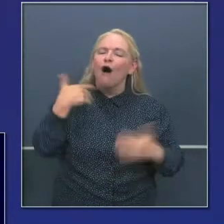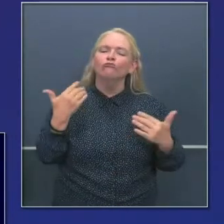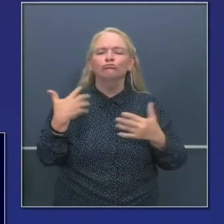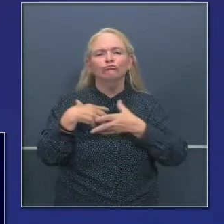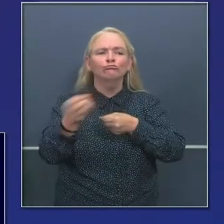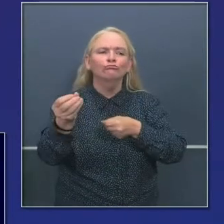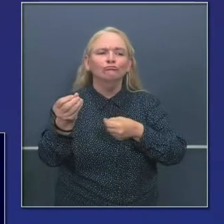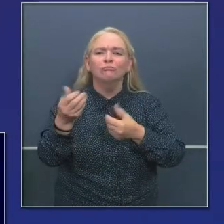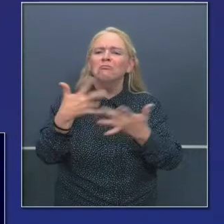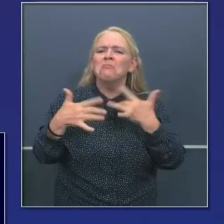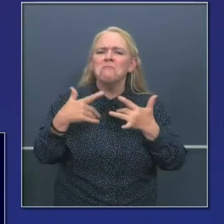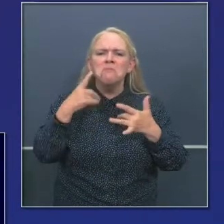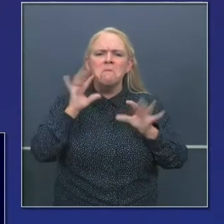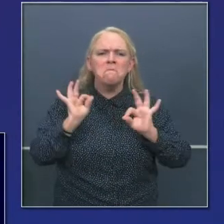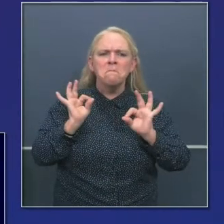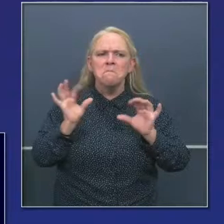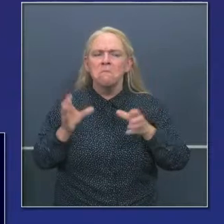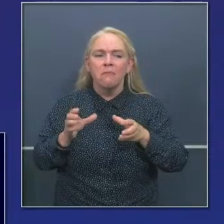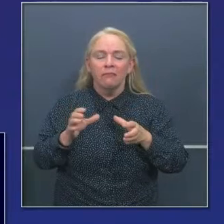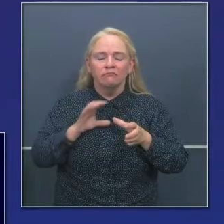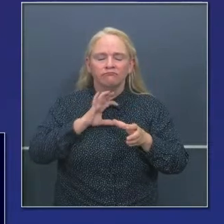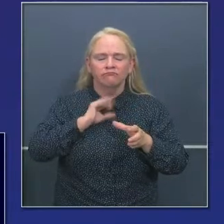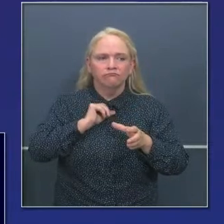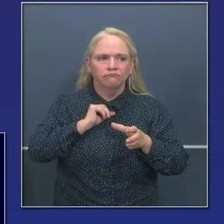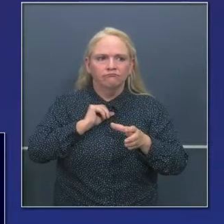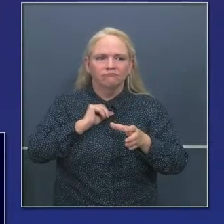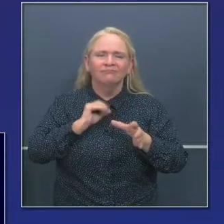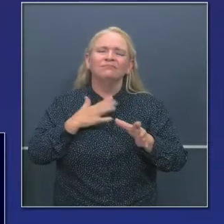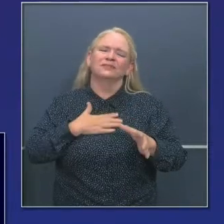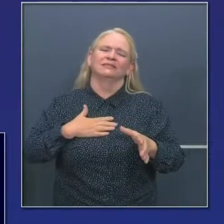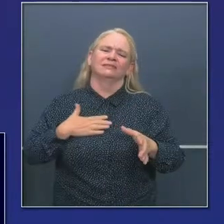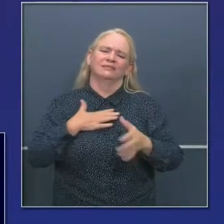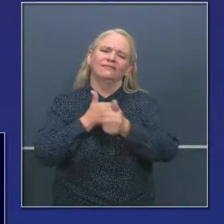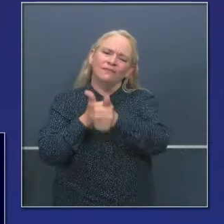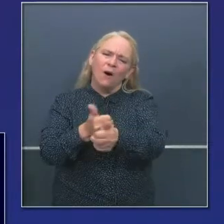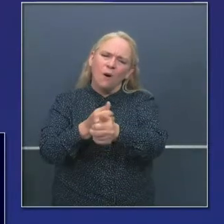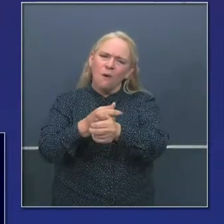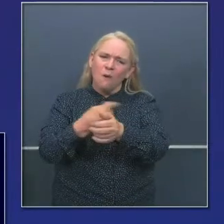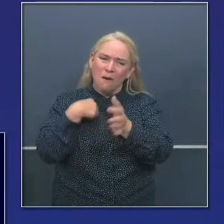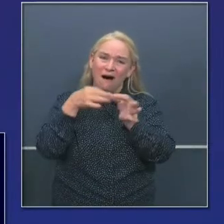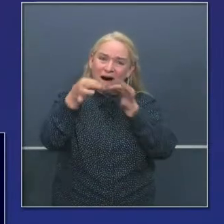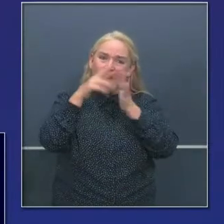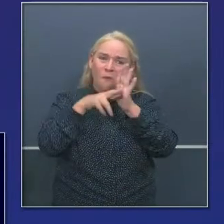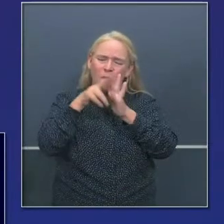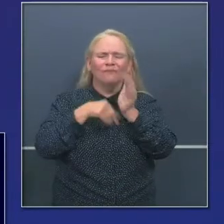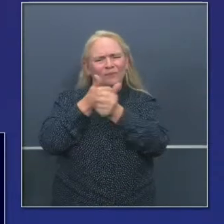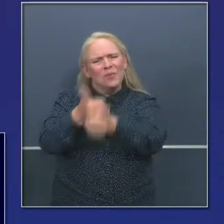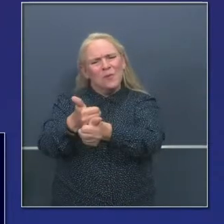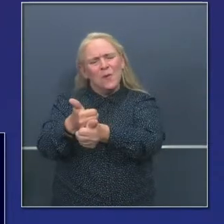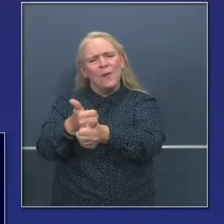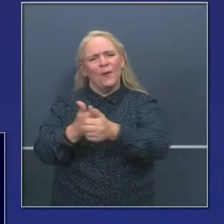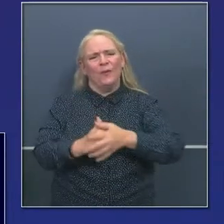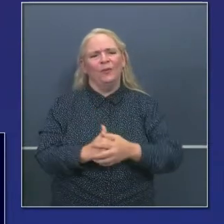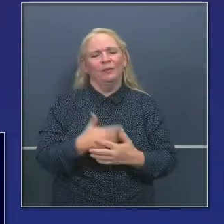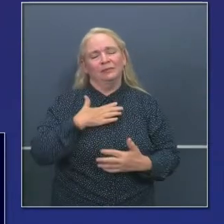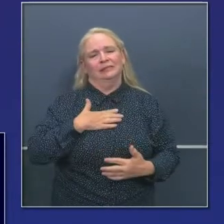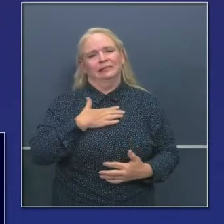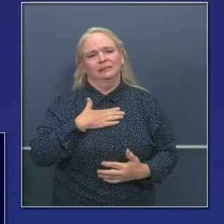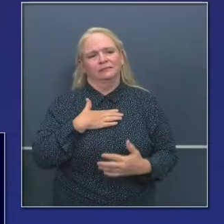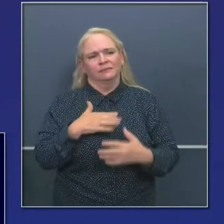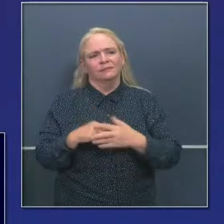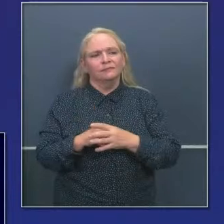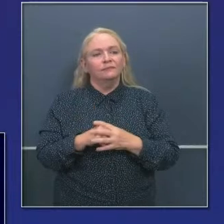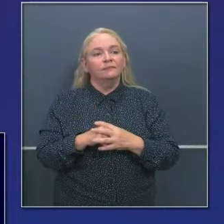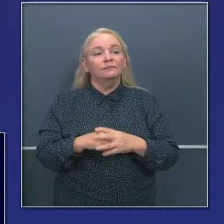leaders to do the right thing. Yesterday, I announced that we were going to send out notifications from our what we call